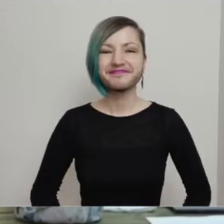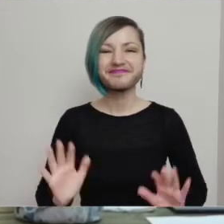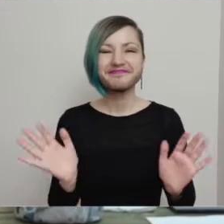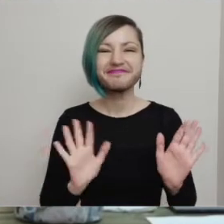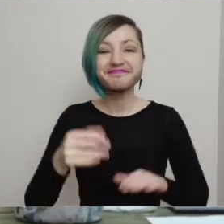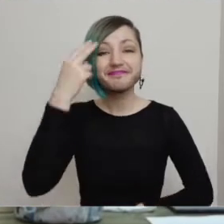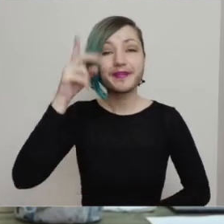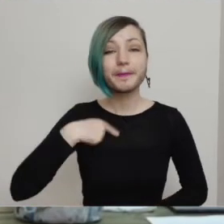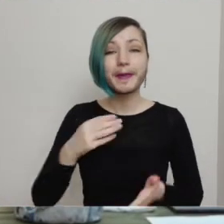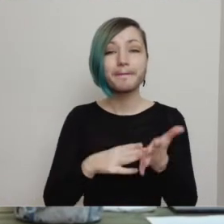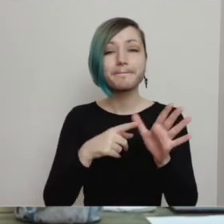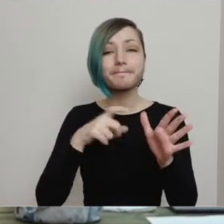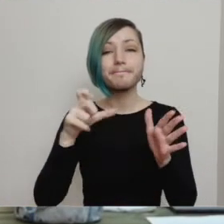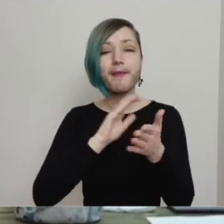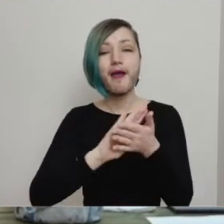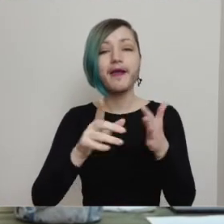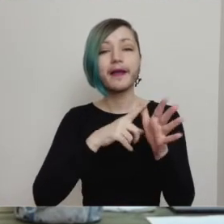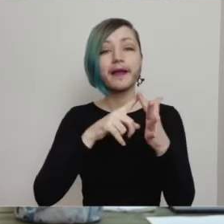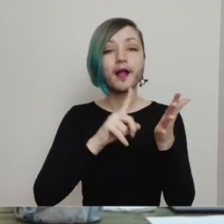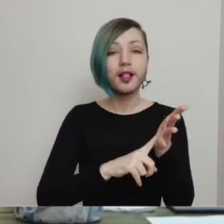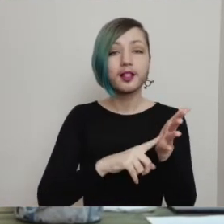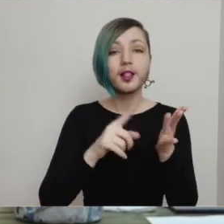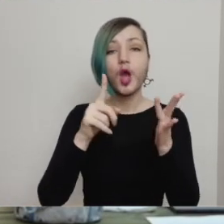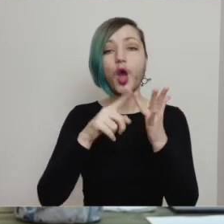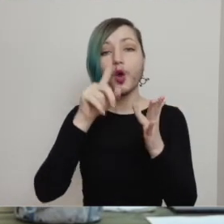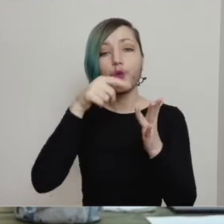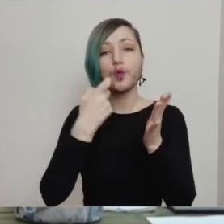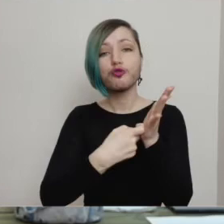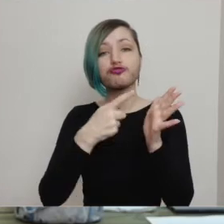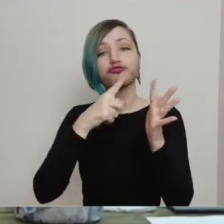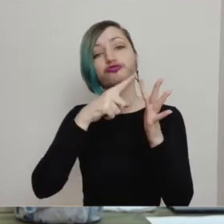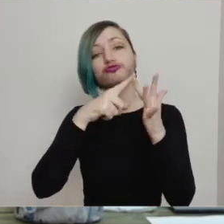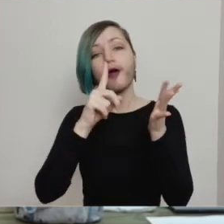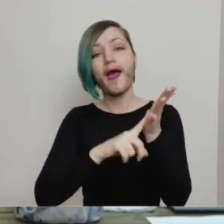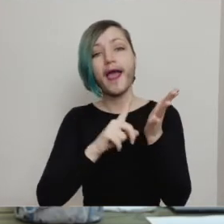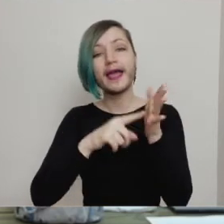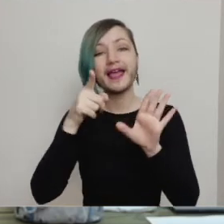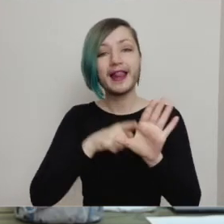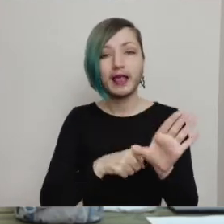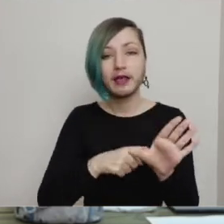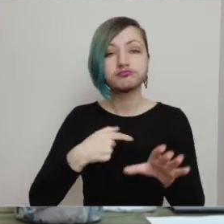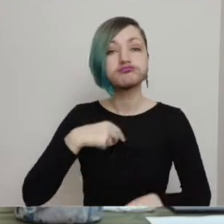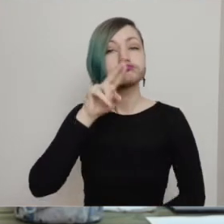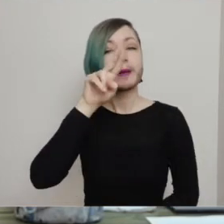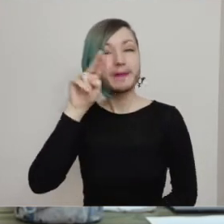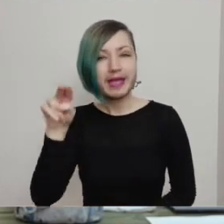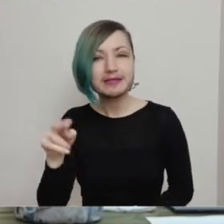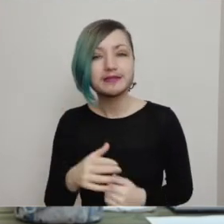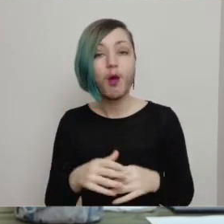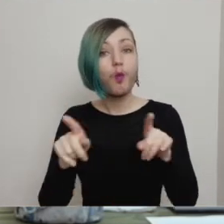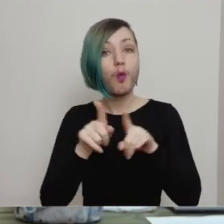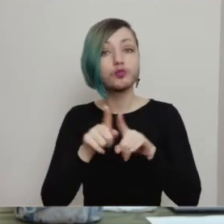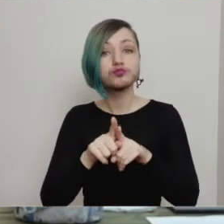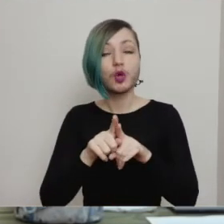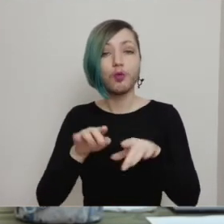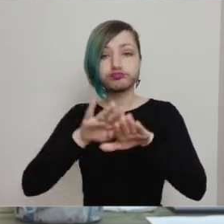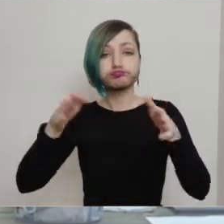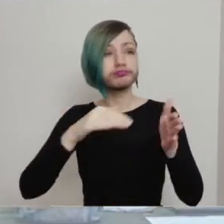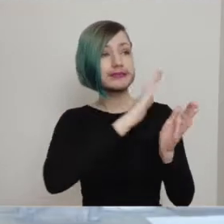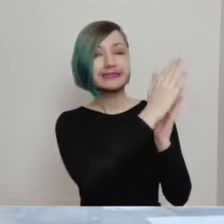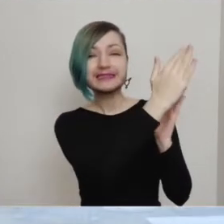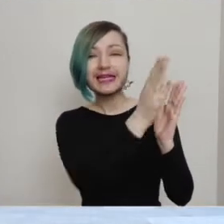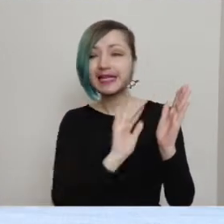Hi, my name is Michael O'Reilly. I'm a painter. Thanks for joining us today. I'm also a scenic artist, so we're here in the Royal Opera